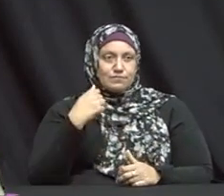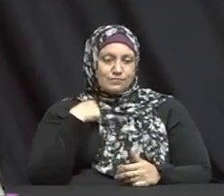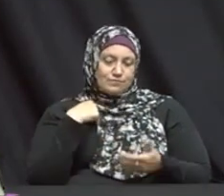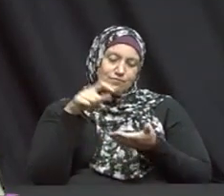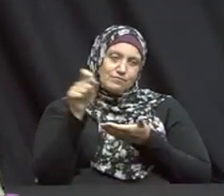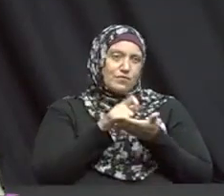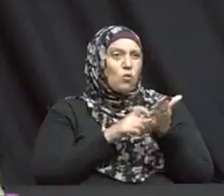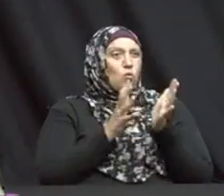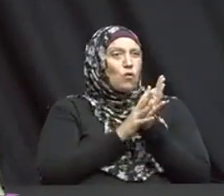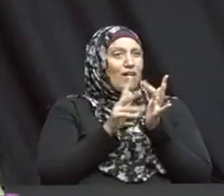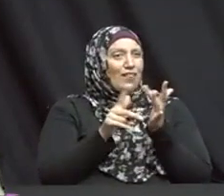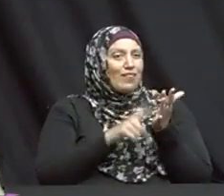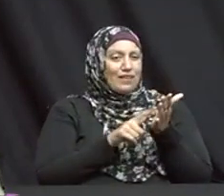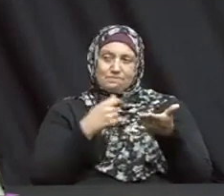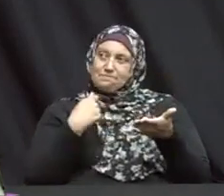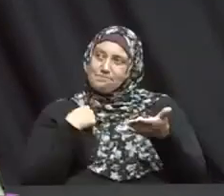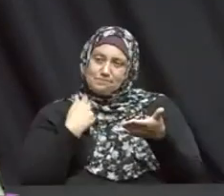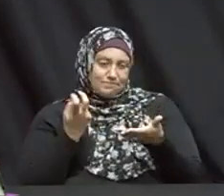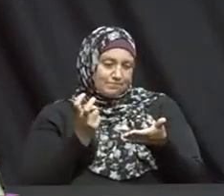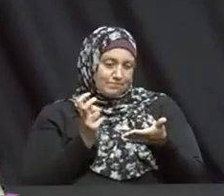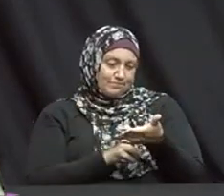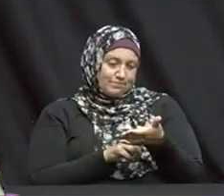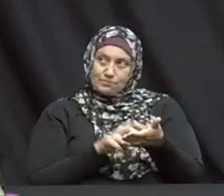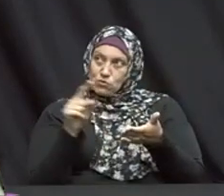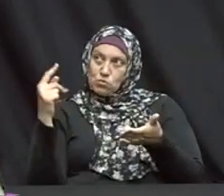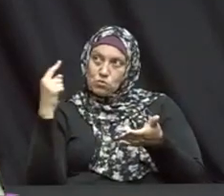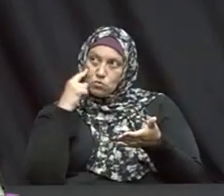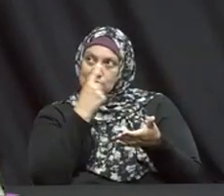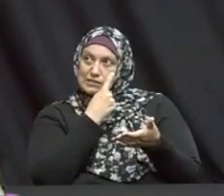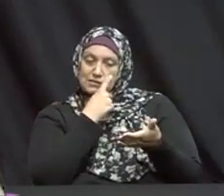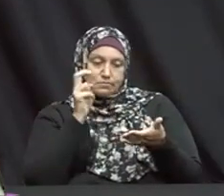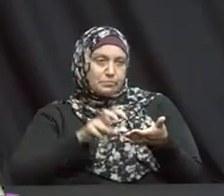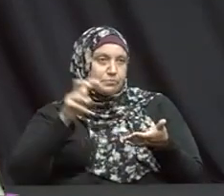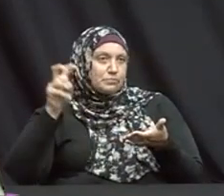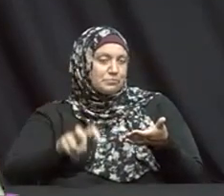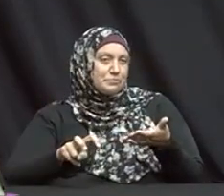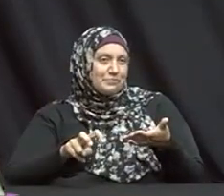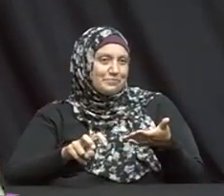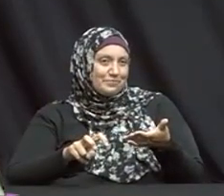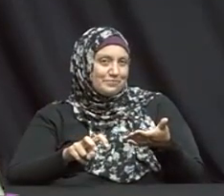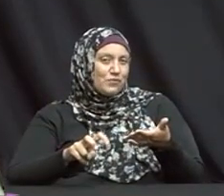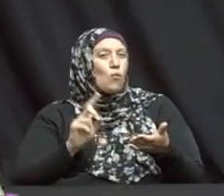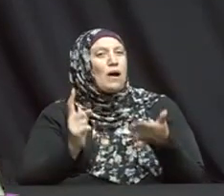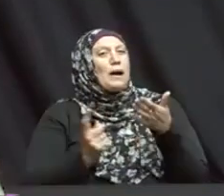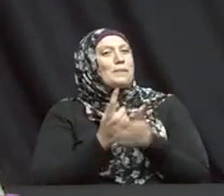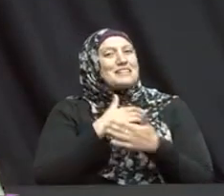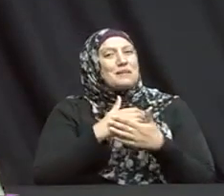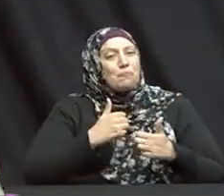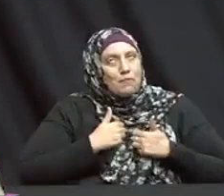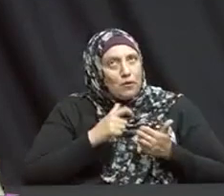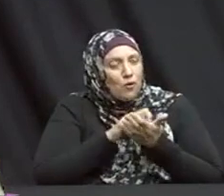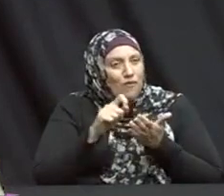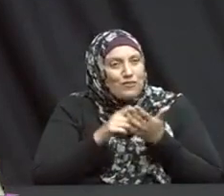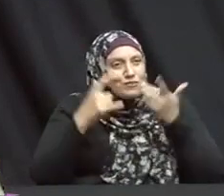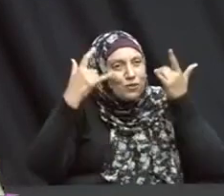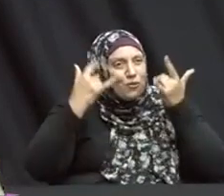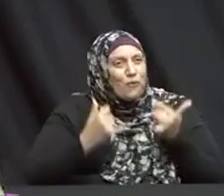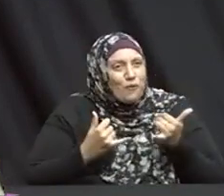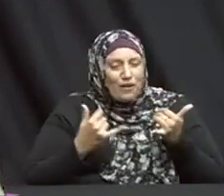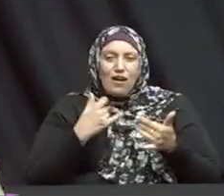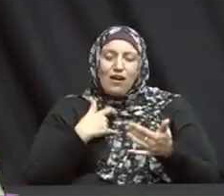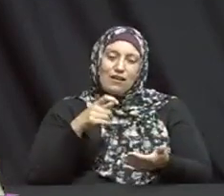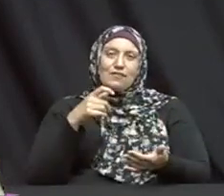simultaneously. So in effect, what occurs, and this often occurs in our offices, when a person is signing their will,